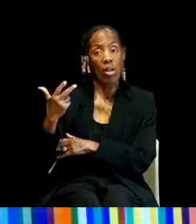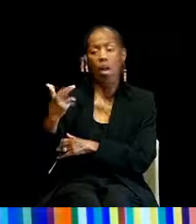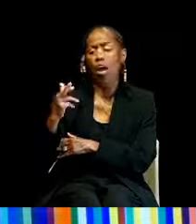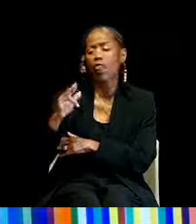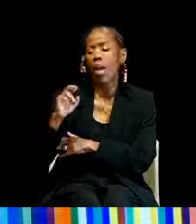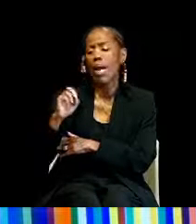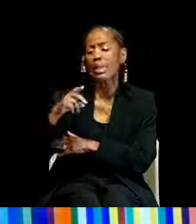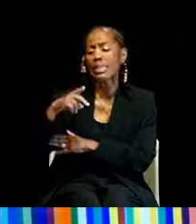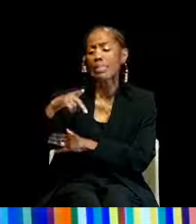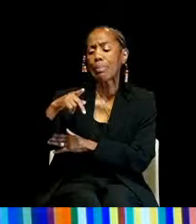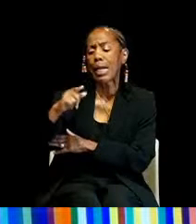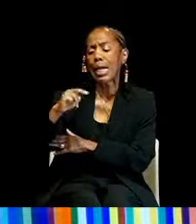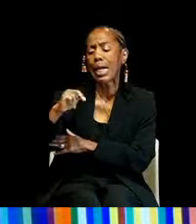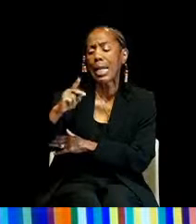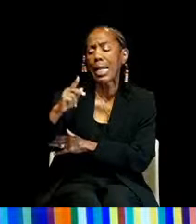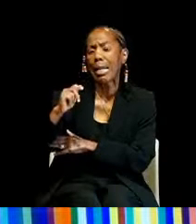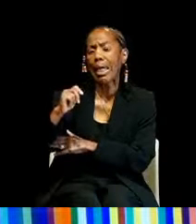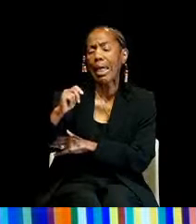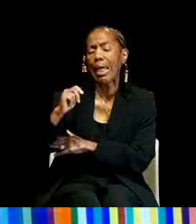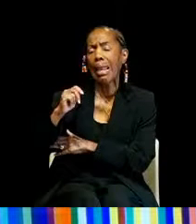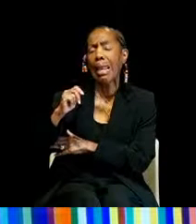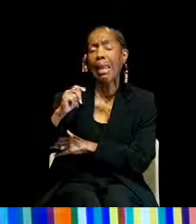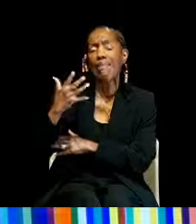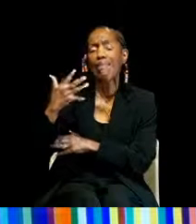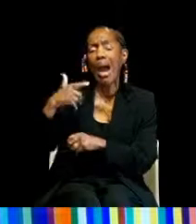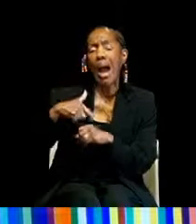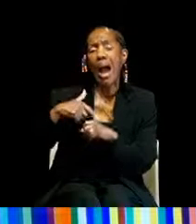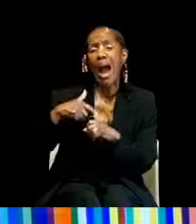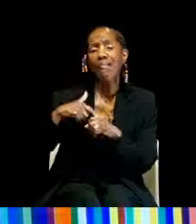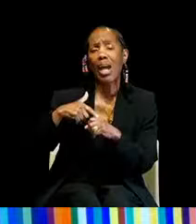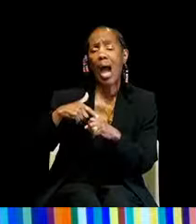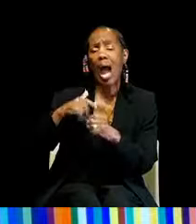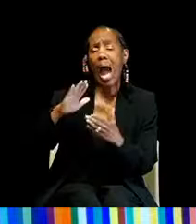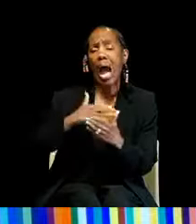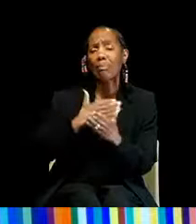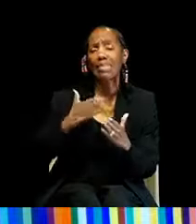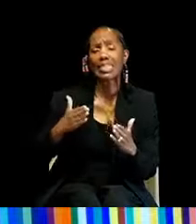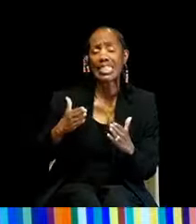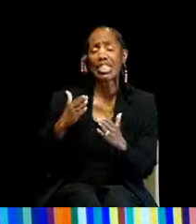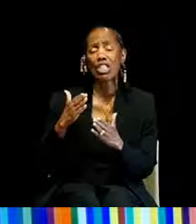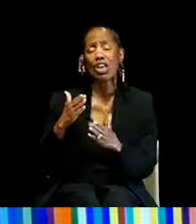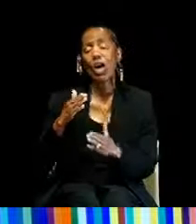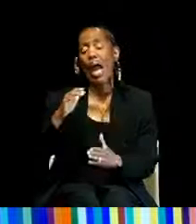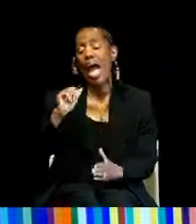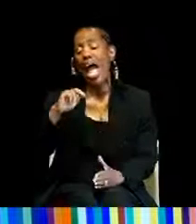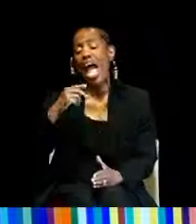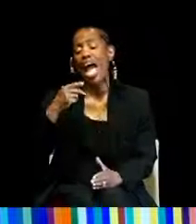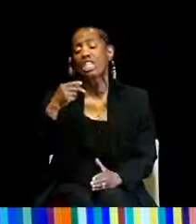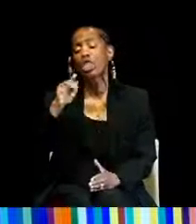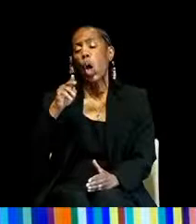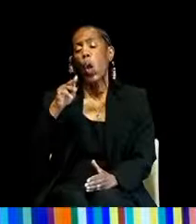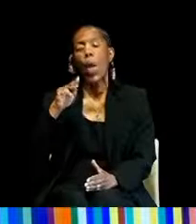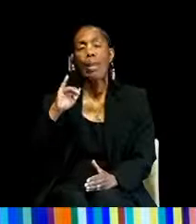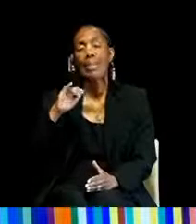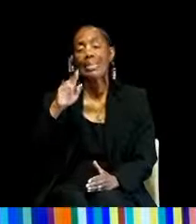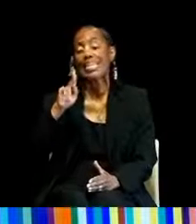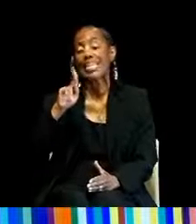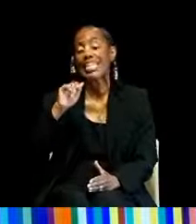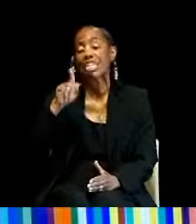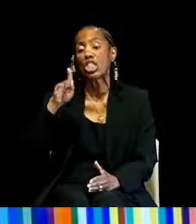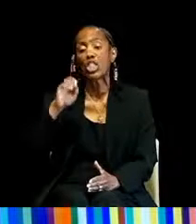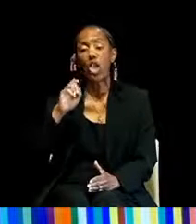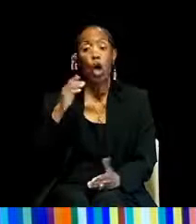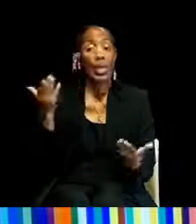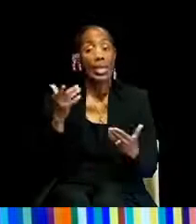resplendent five-time Grammy Award-winning singer, activist, and humanitarian Angelique Kidjo will be here on Tuesday